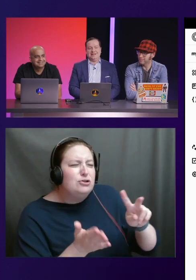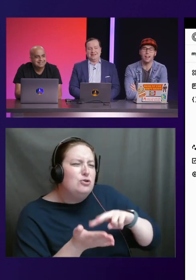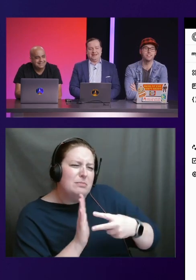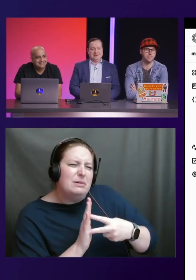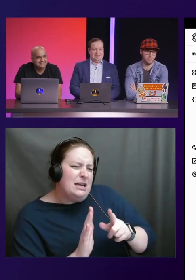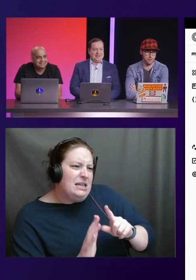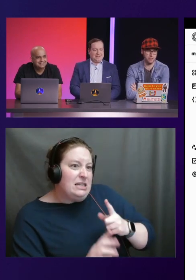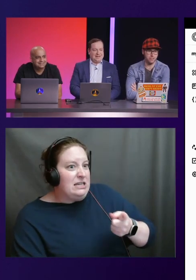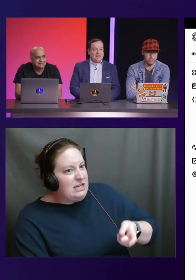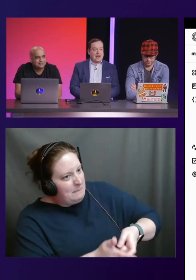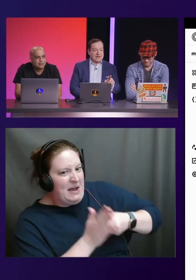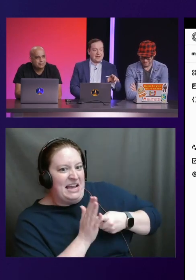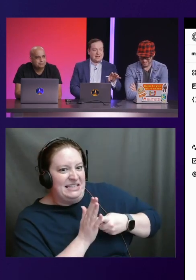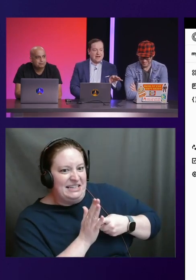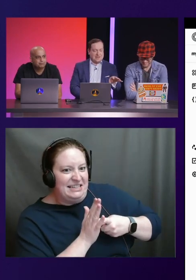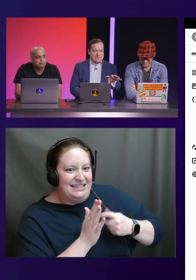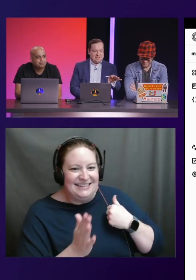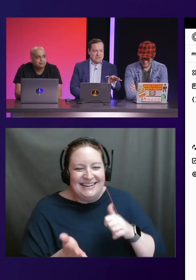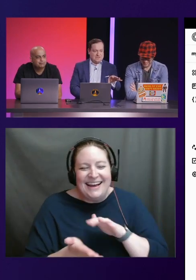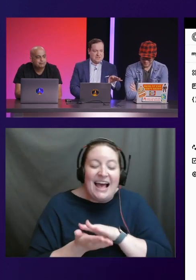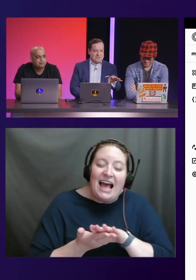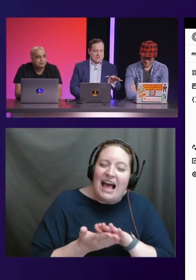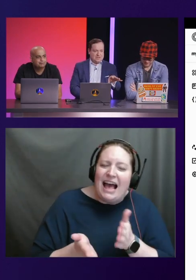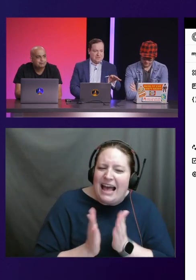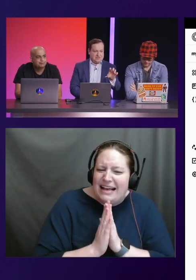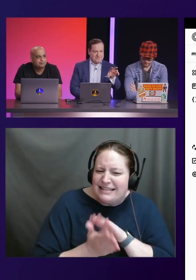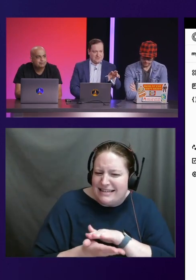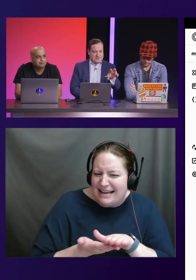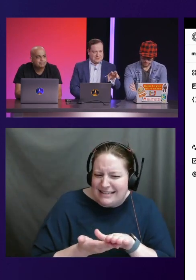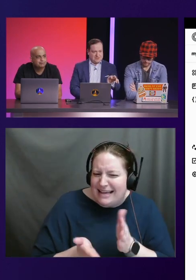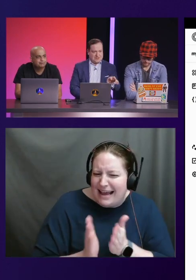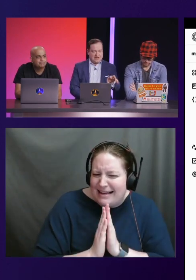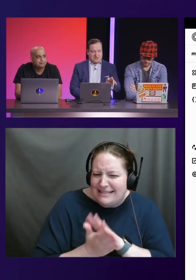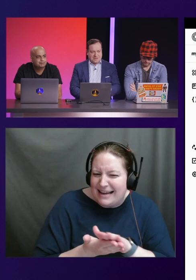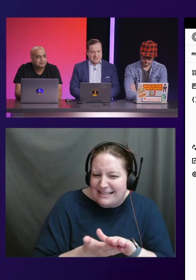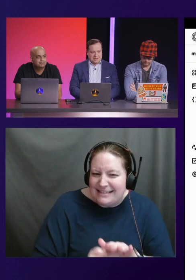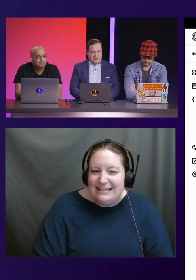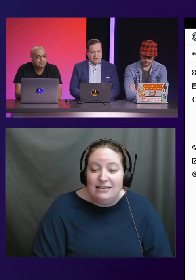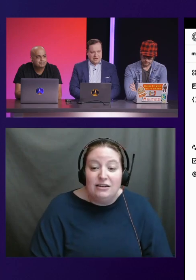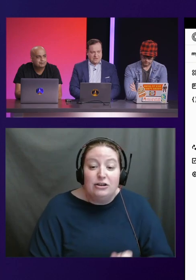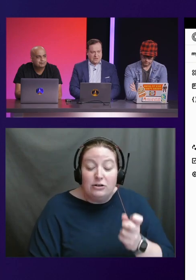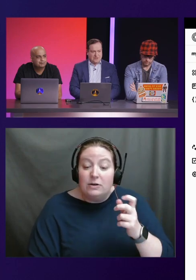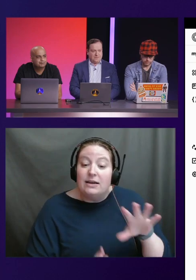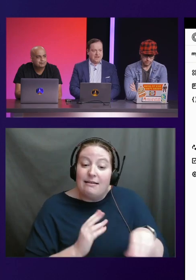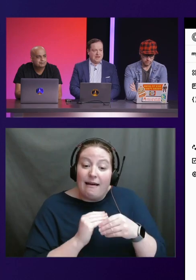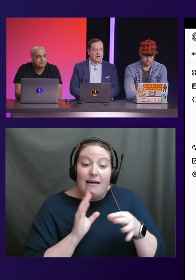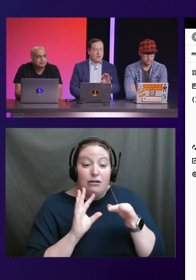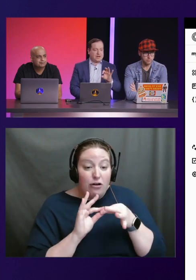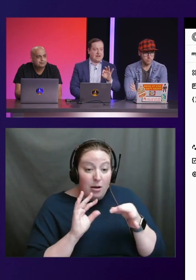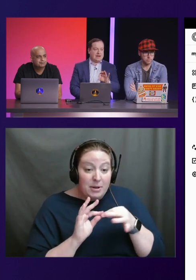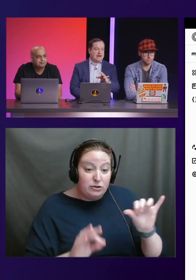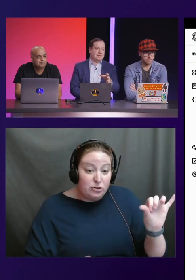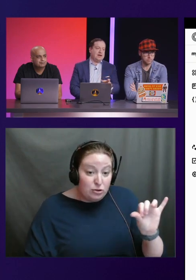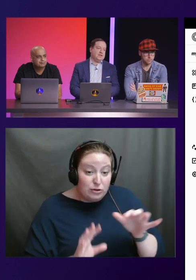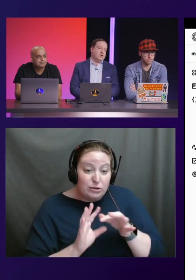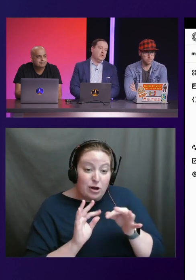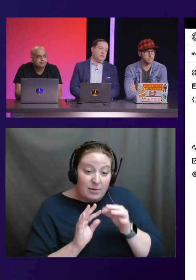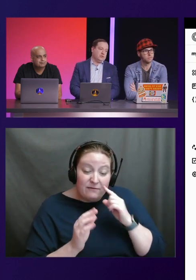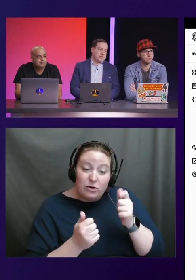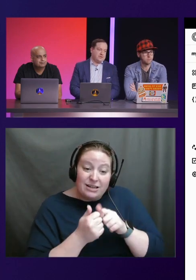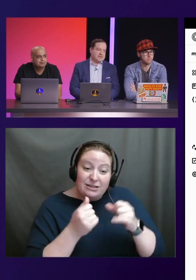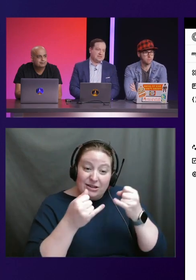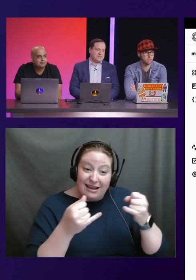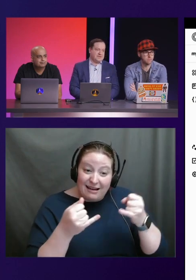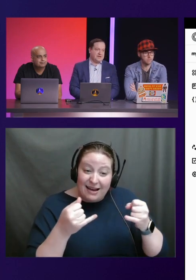nicely. Nicely, okay. Good. And I can add comments on each of these as well. If you saw, there's a little comment box in each line of code. Or I can add a comment on the whole